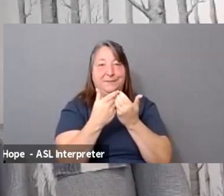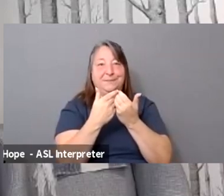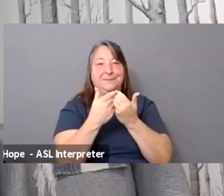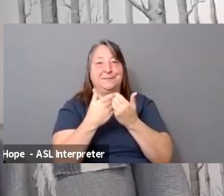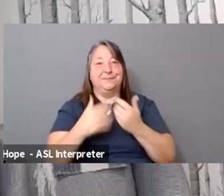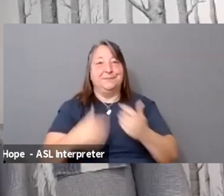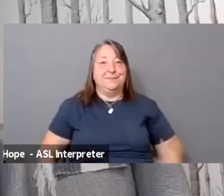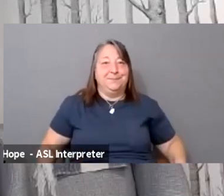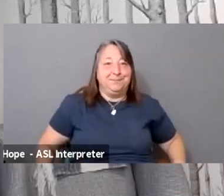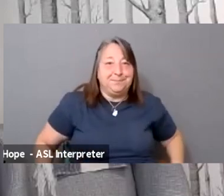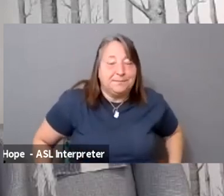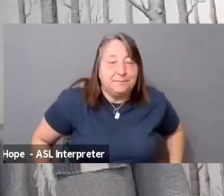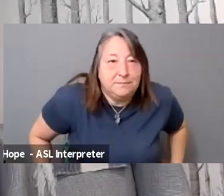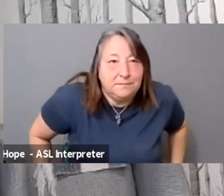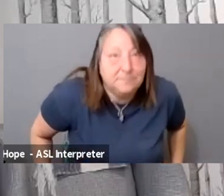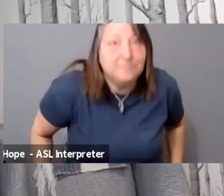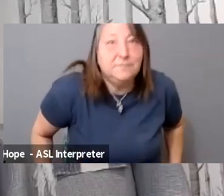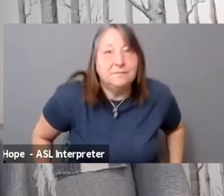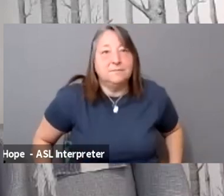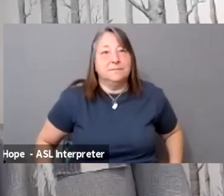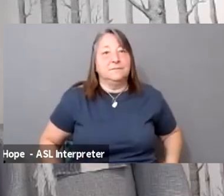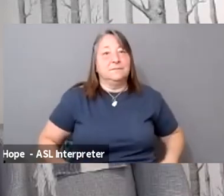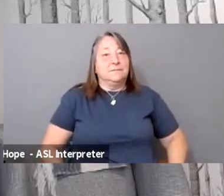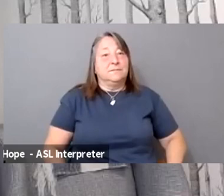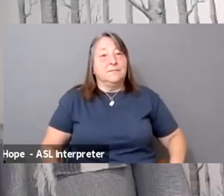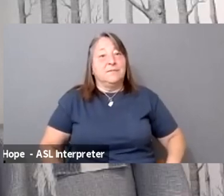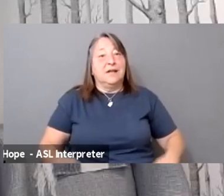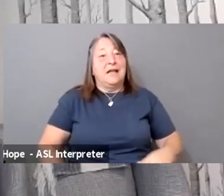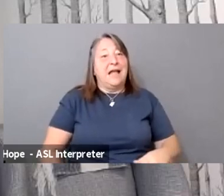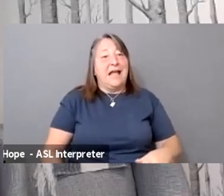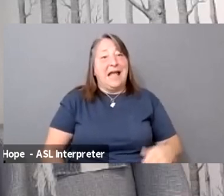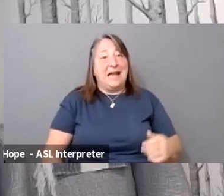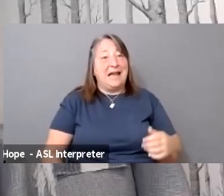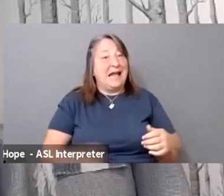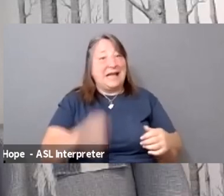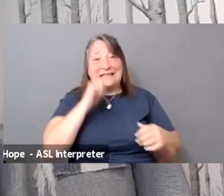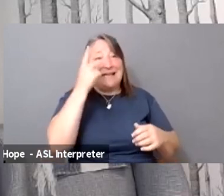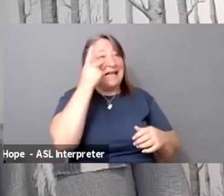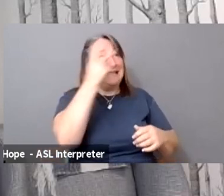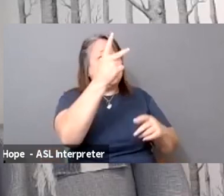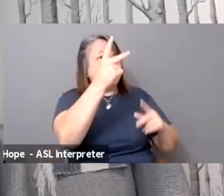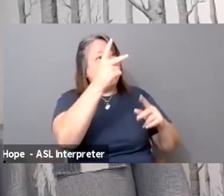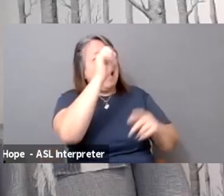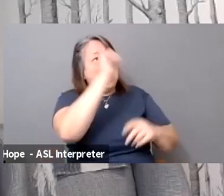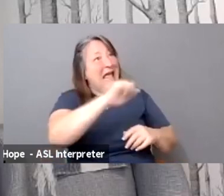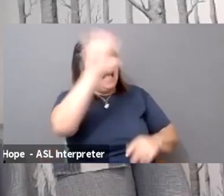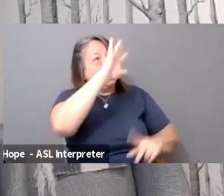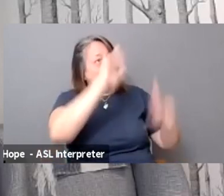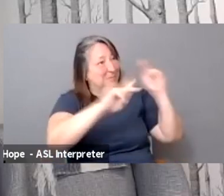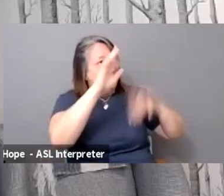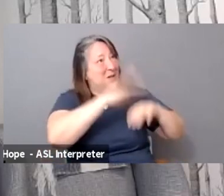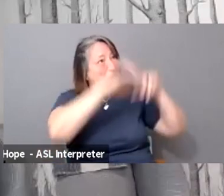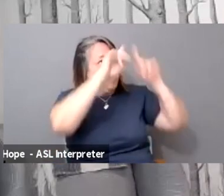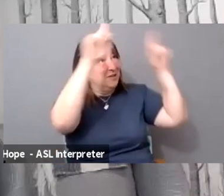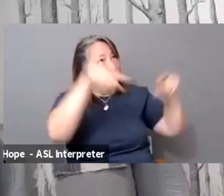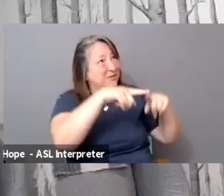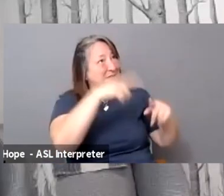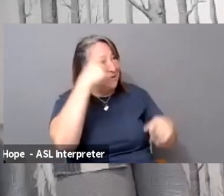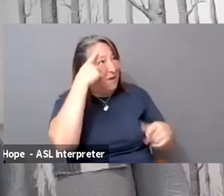And I do think that not seeing people that look like myself on screen made me think that there was no real path for it.